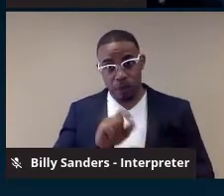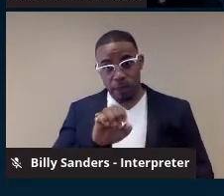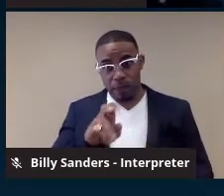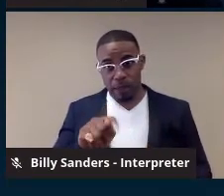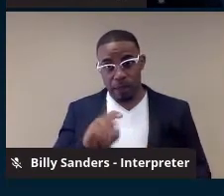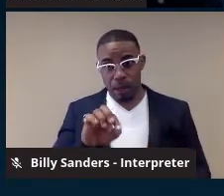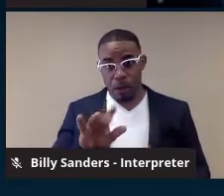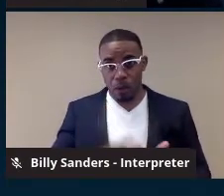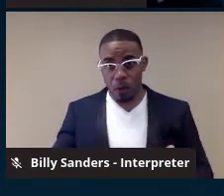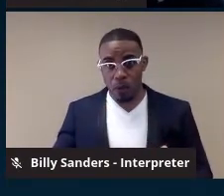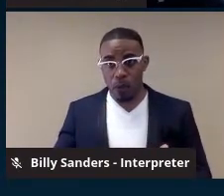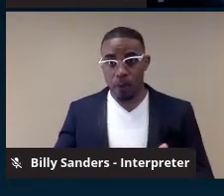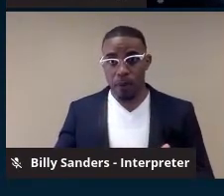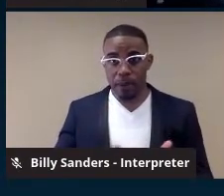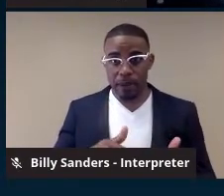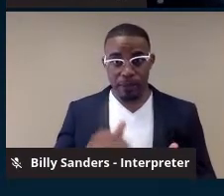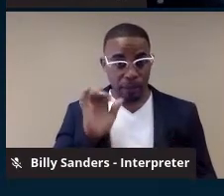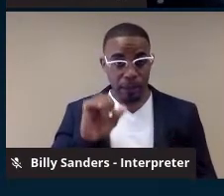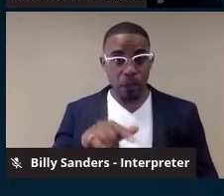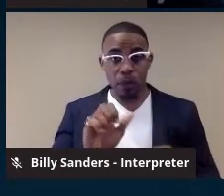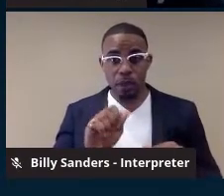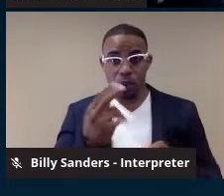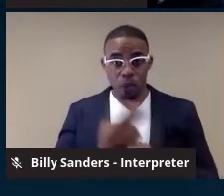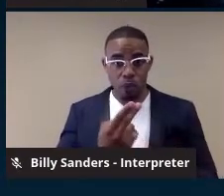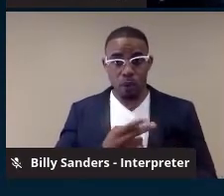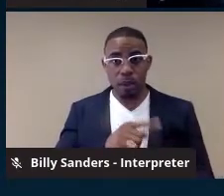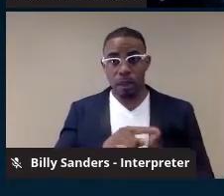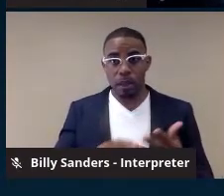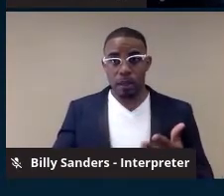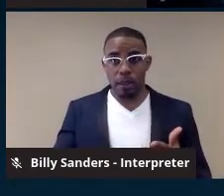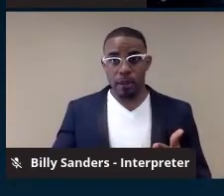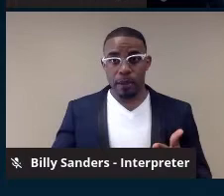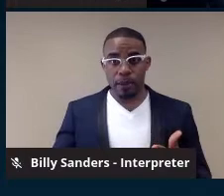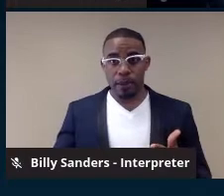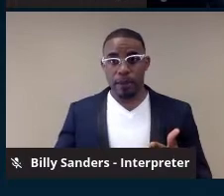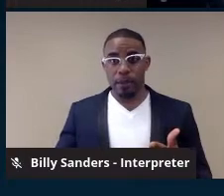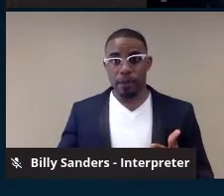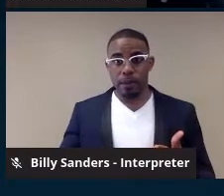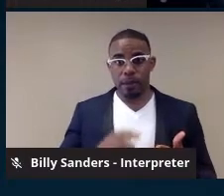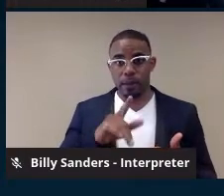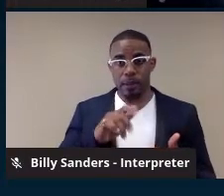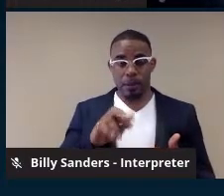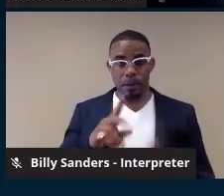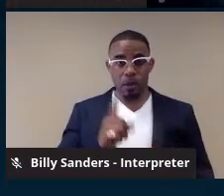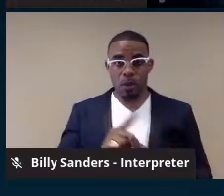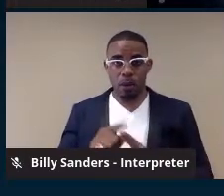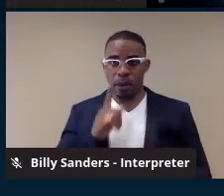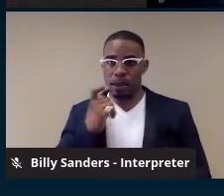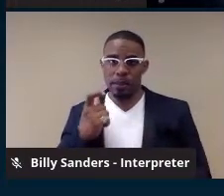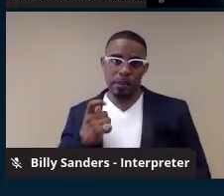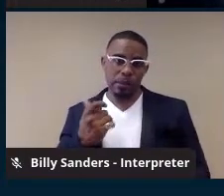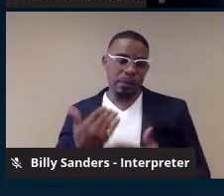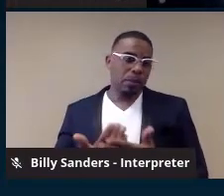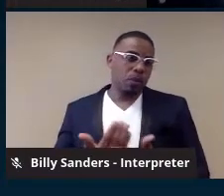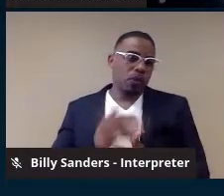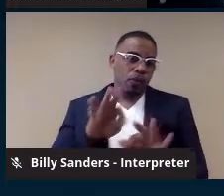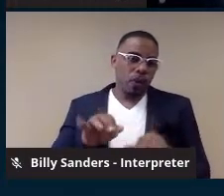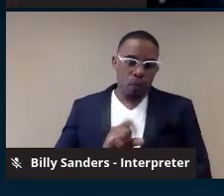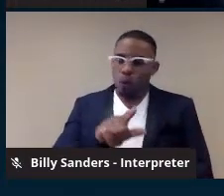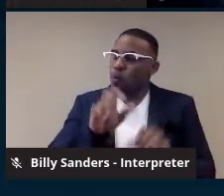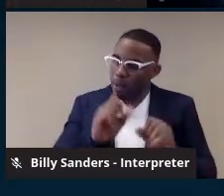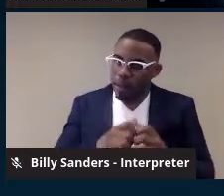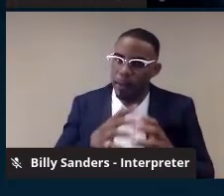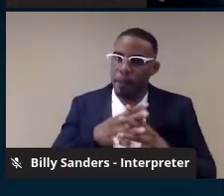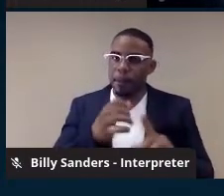maybe even Xamarin, you can utilize those in Blazor as well. So as much as it's a new framework, you can build